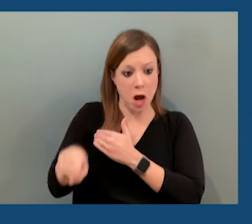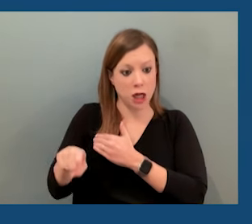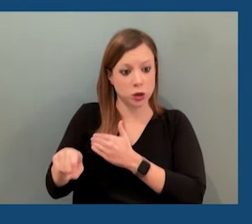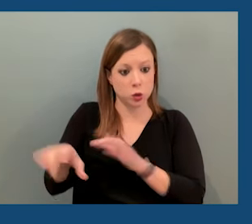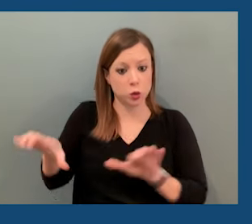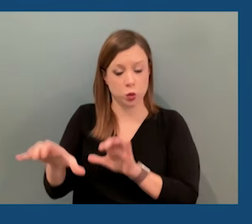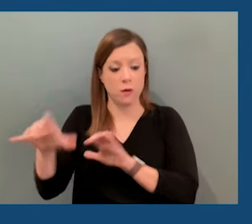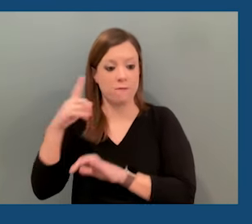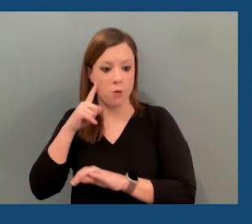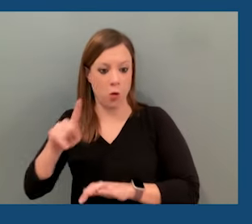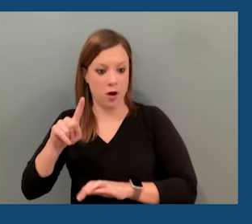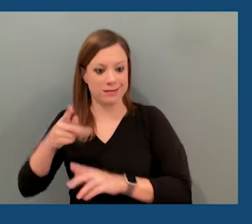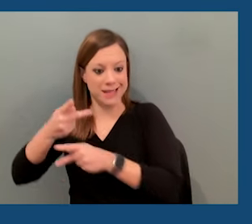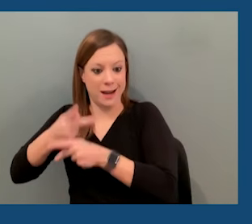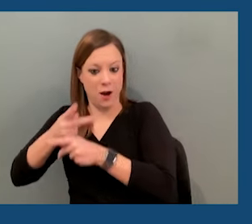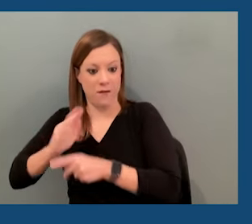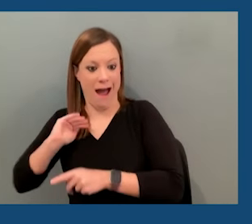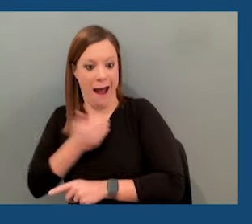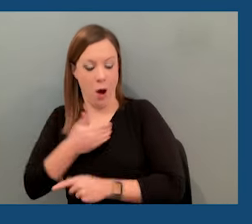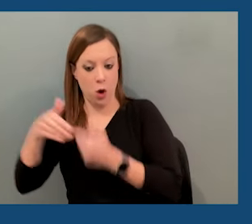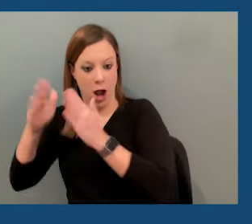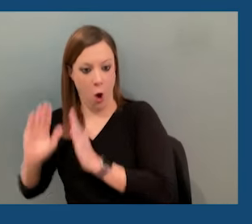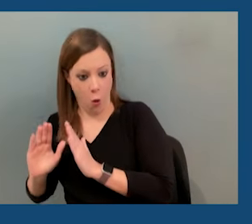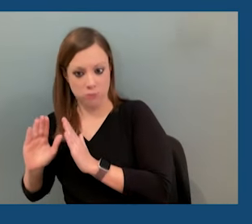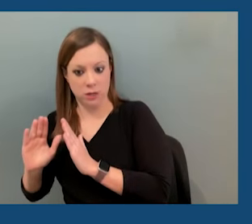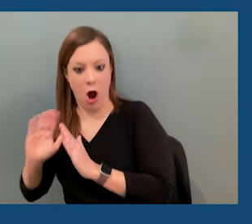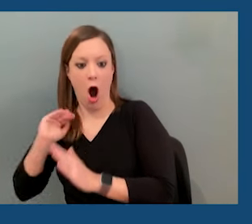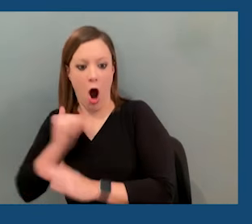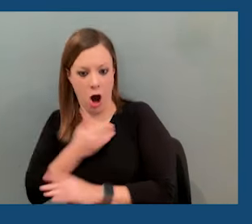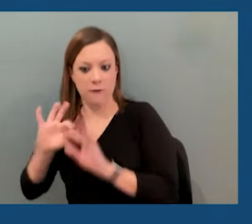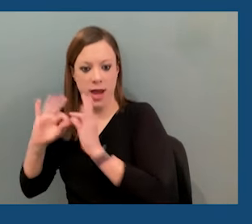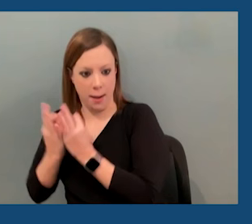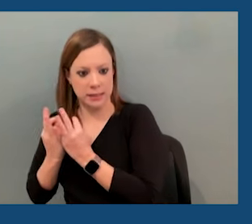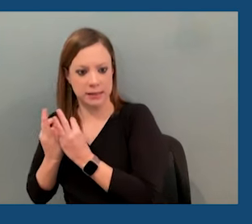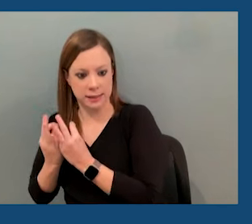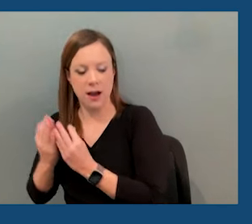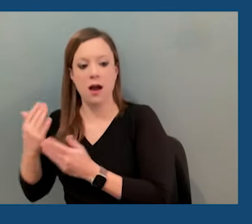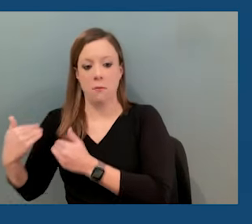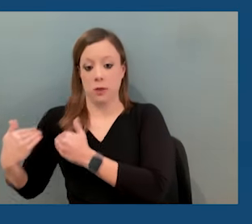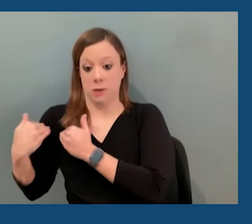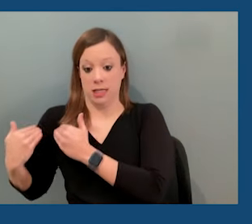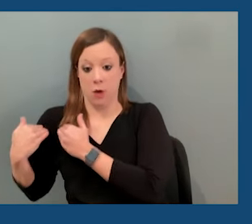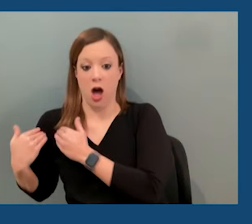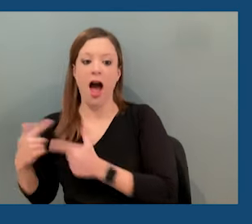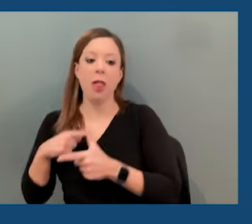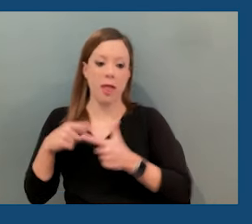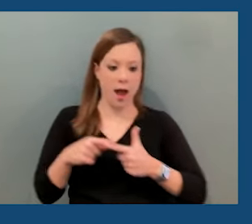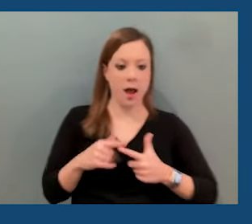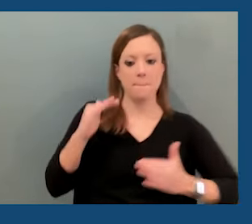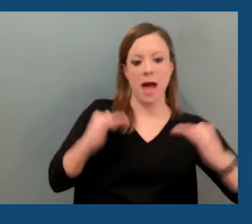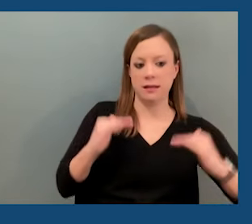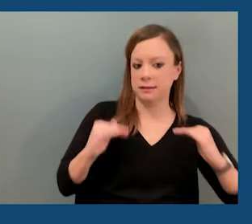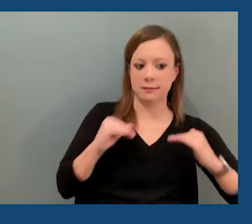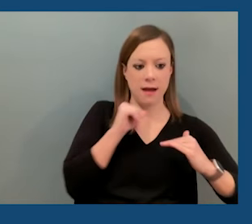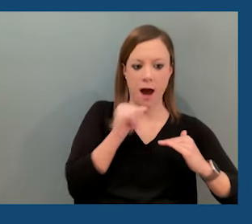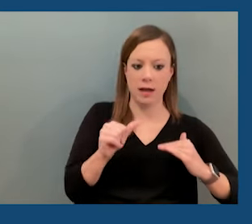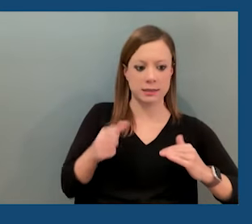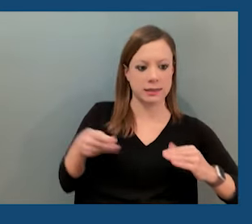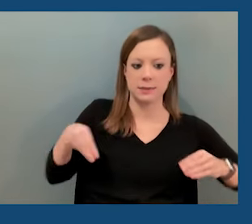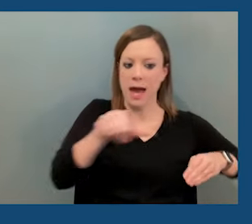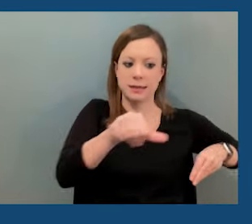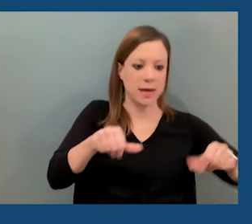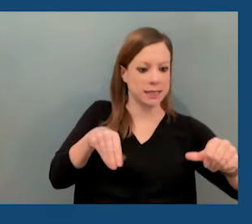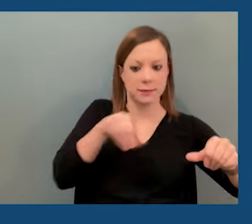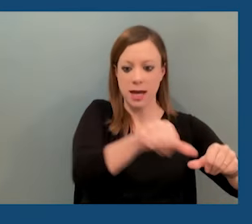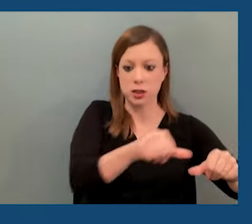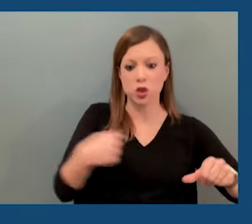ambition. And I believe we struck that balance. And what we're doing is increasing support for the people of the state of New York by